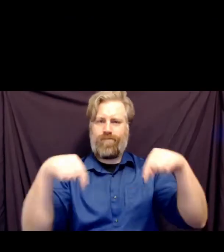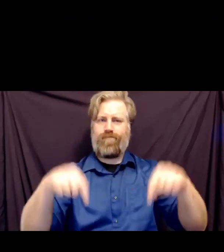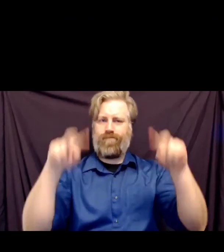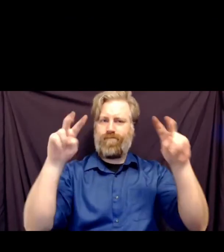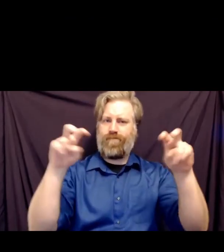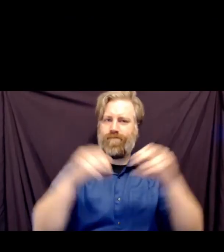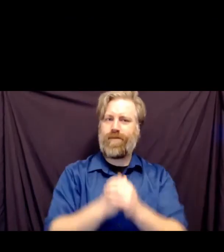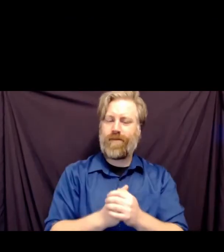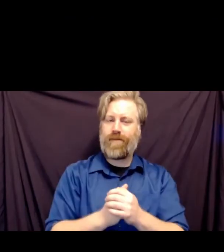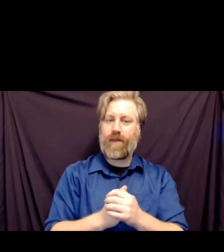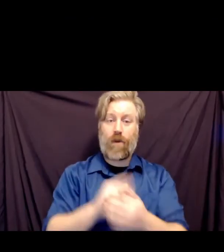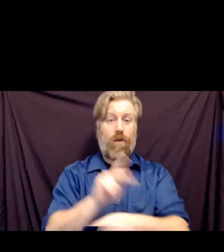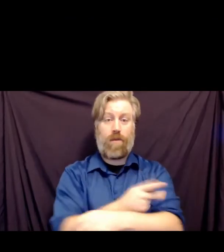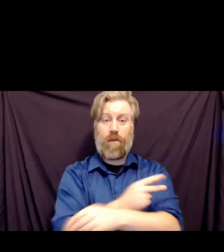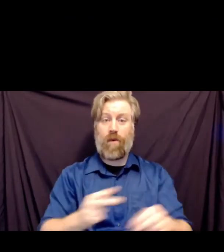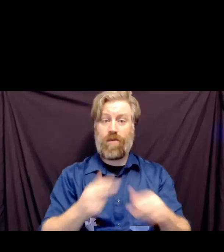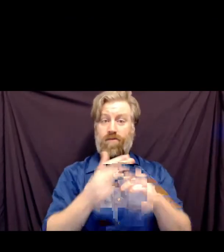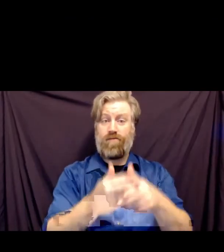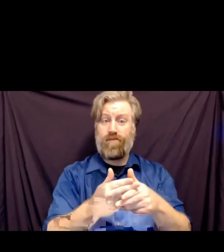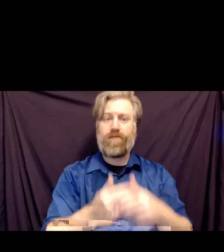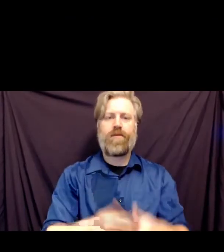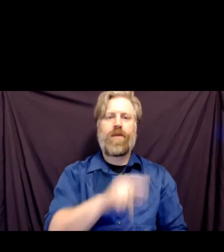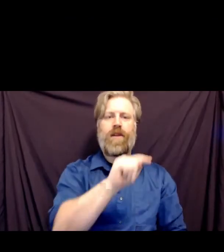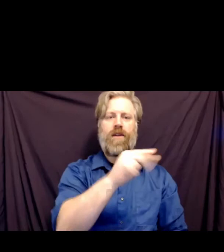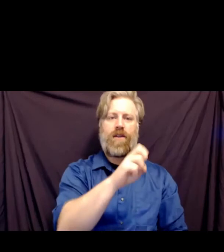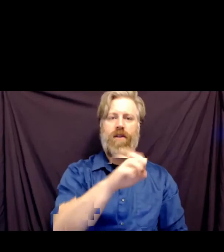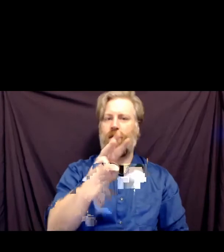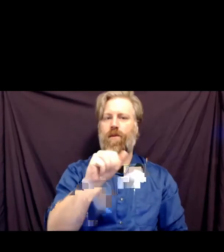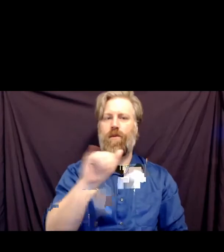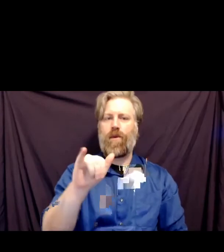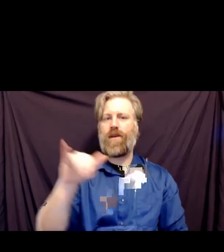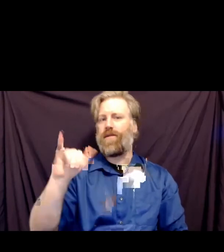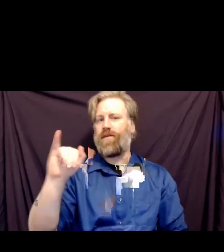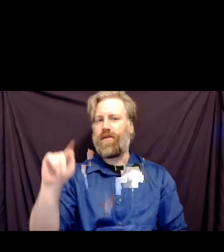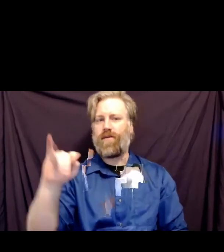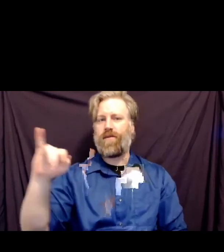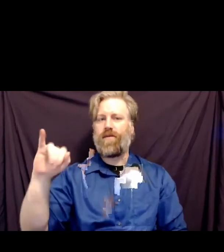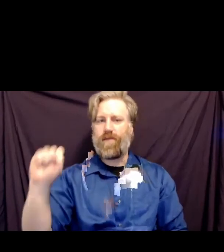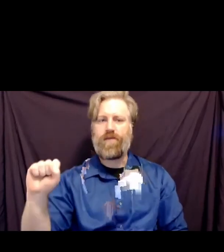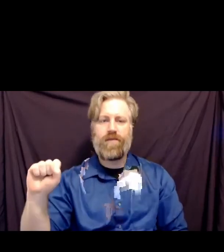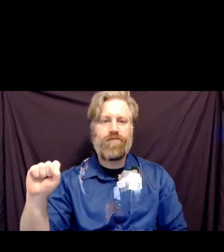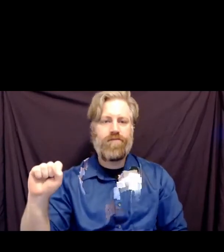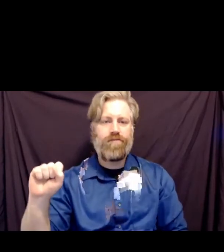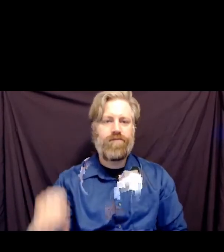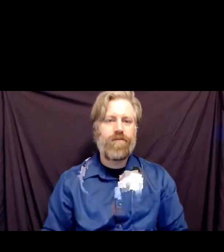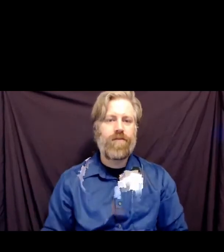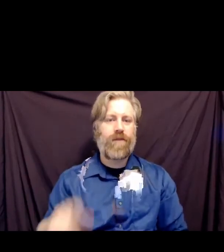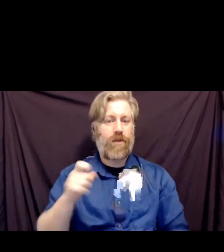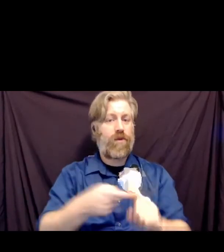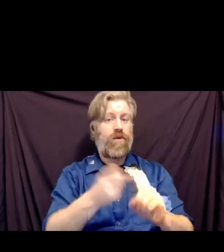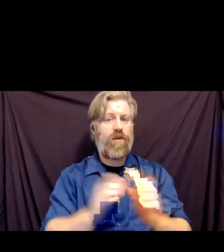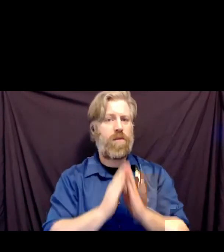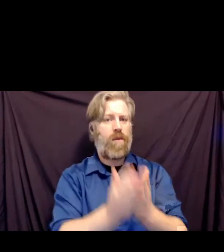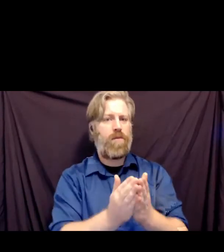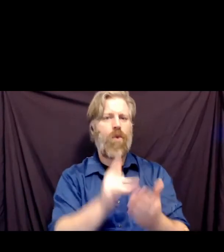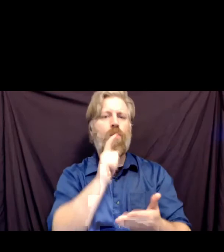This poem is entitled The Way It Is, and it's in a book by William Stafford. The